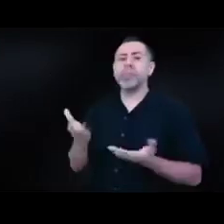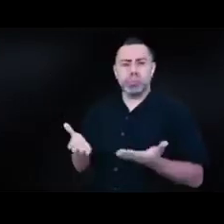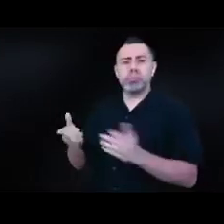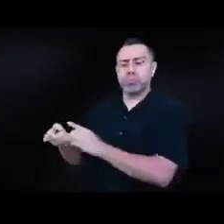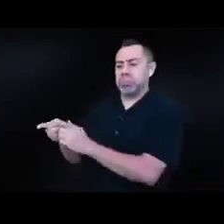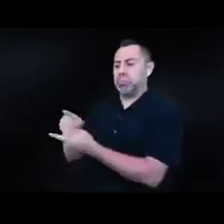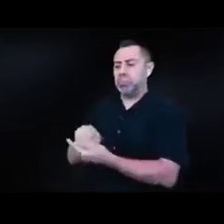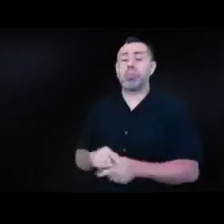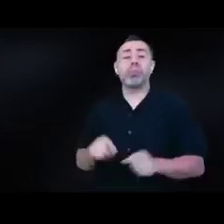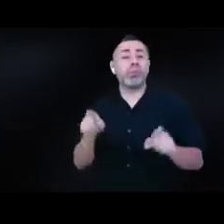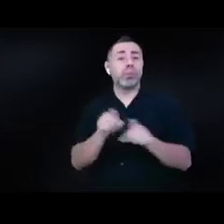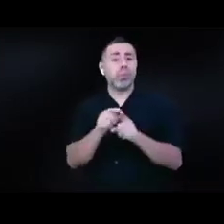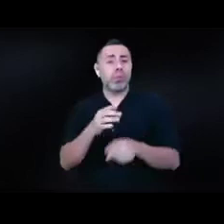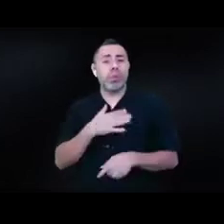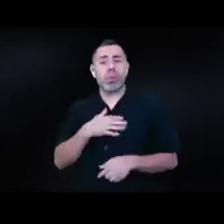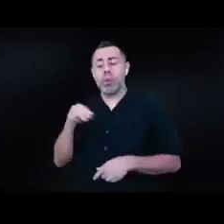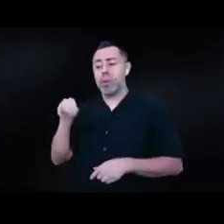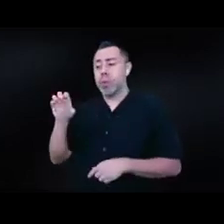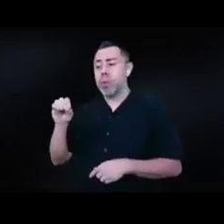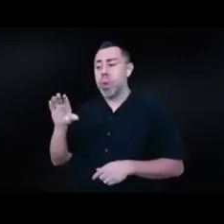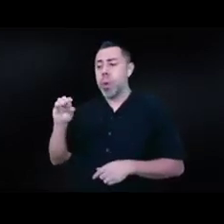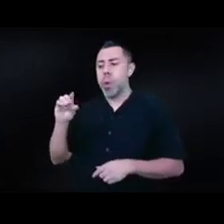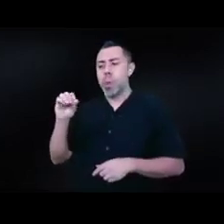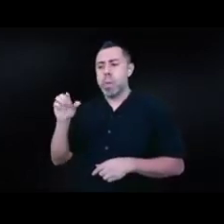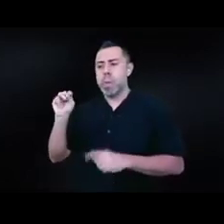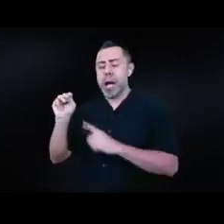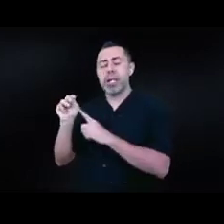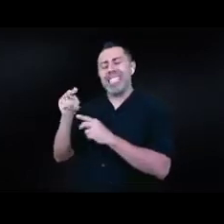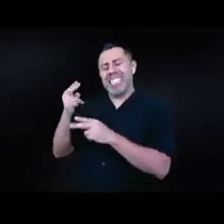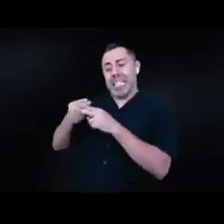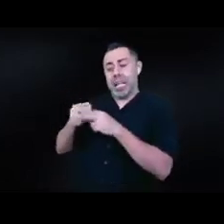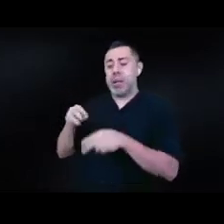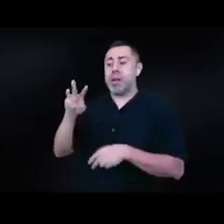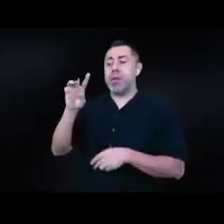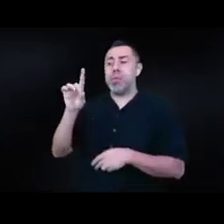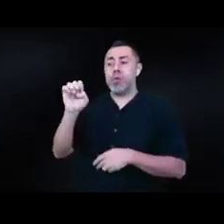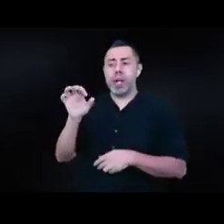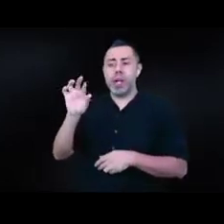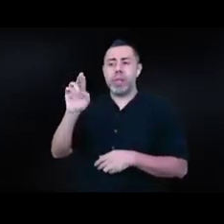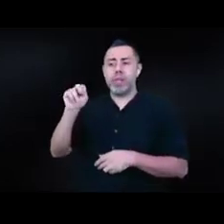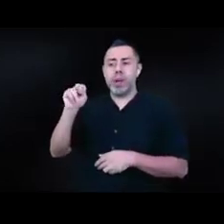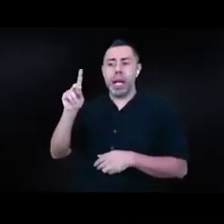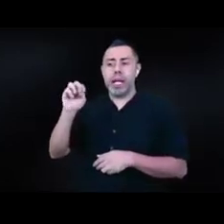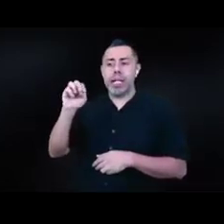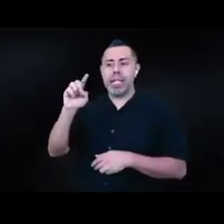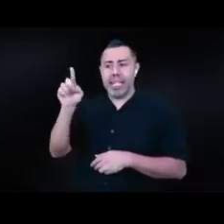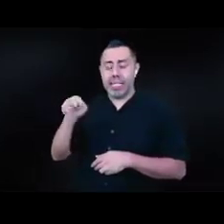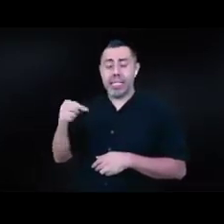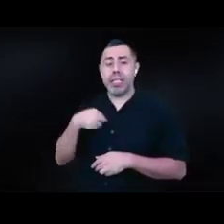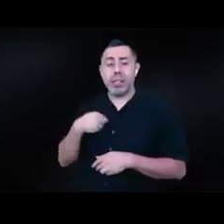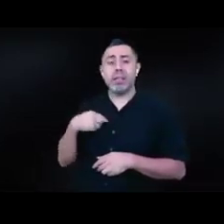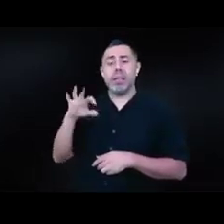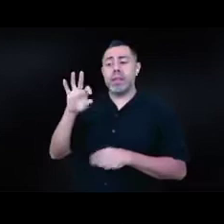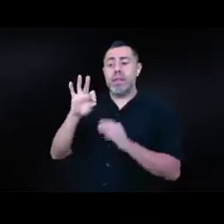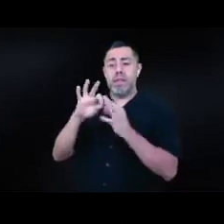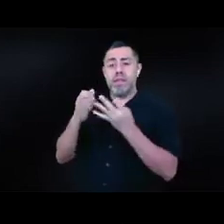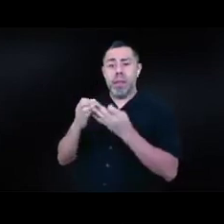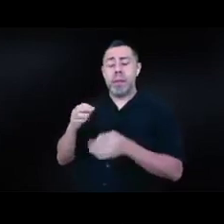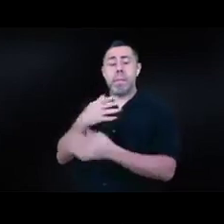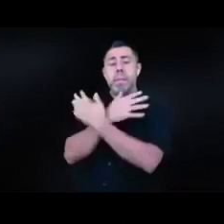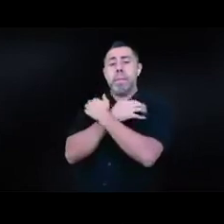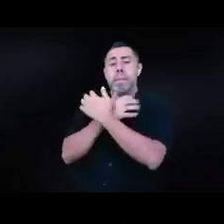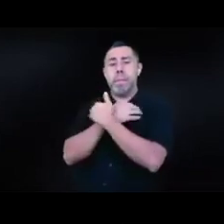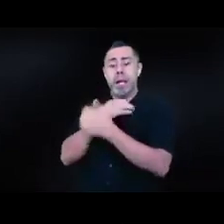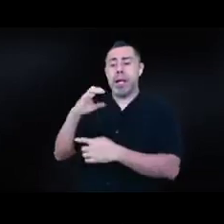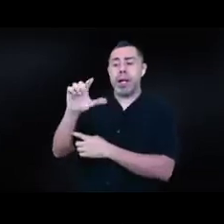my Mokamon name, Wade Fernandez, and my clan, I'm from the Bear Clan, from the Menominee Nation